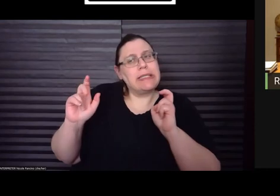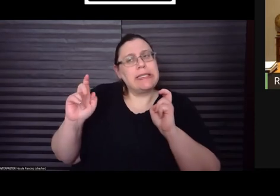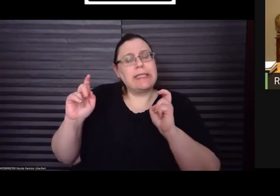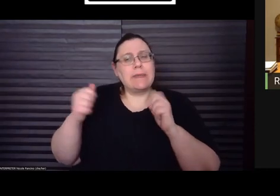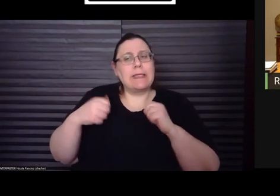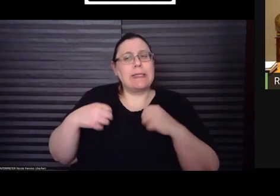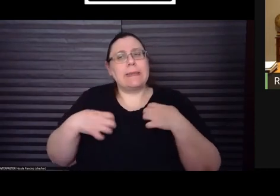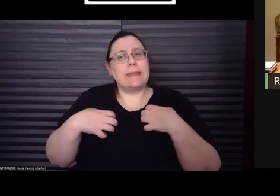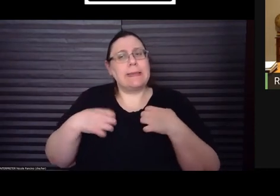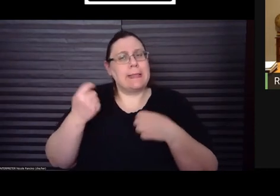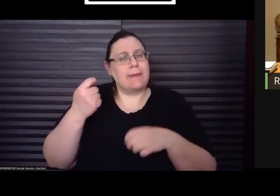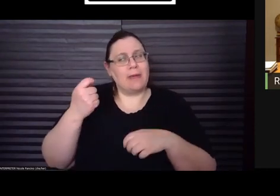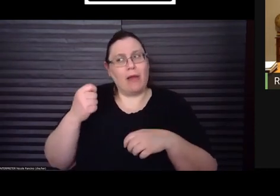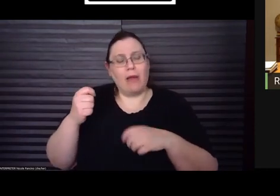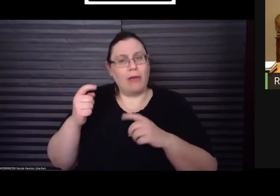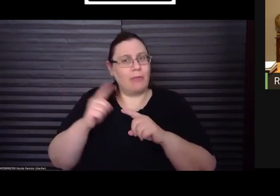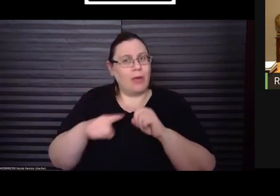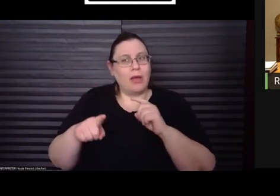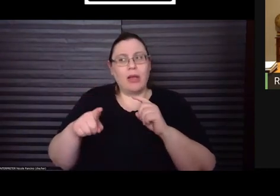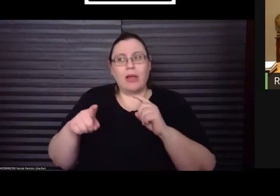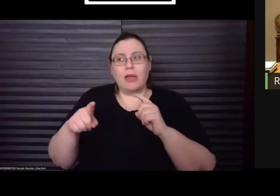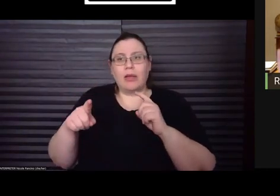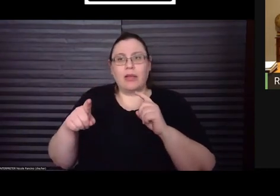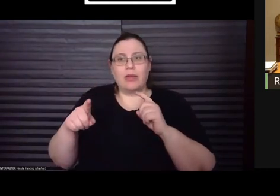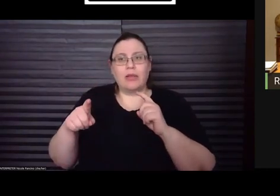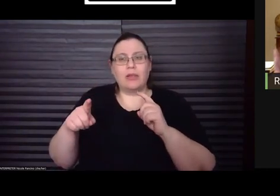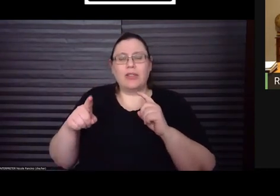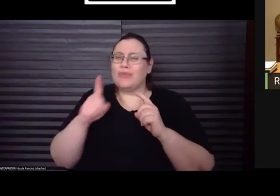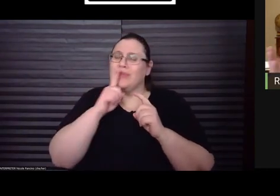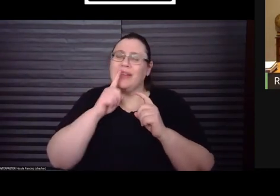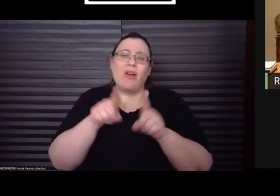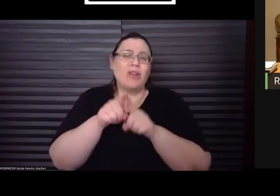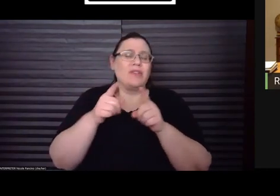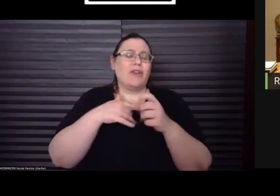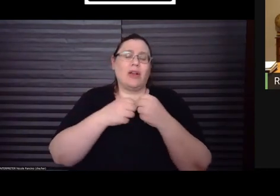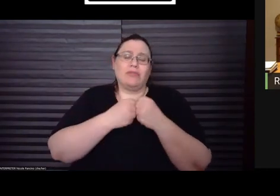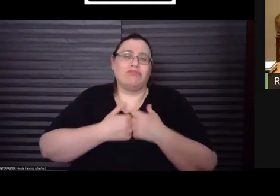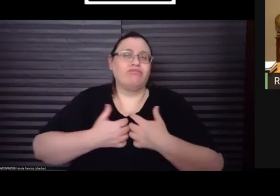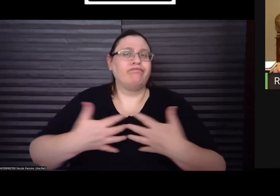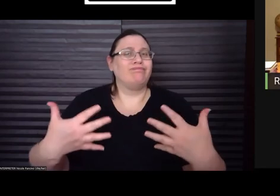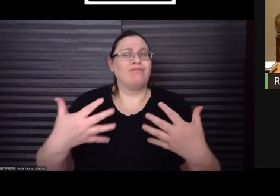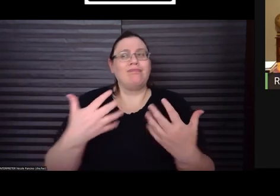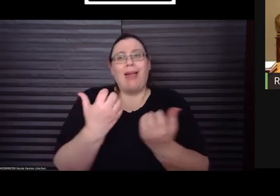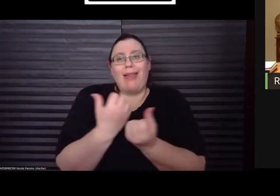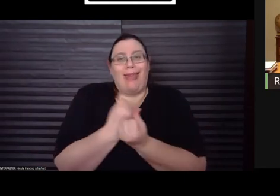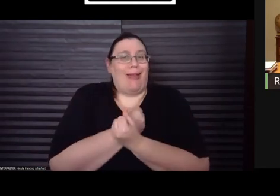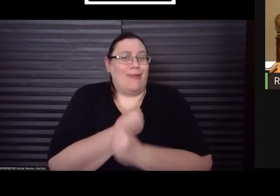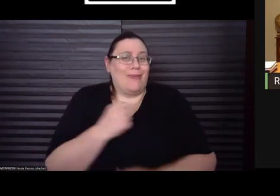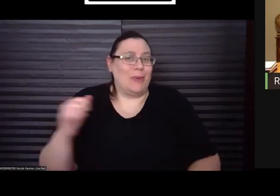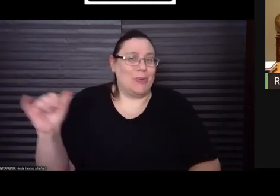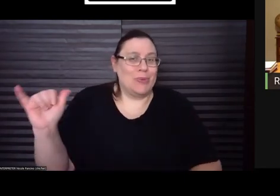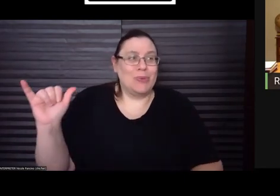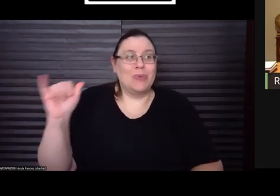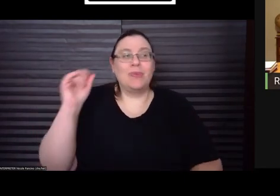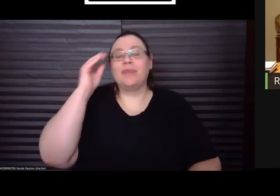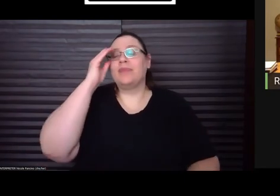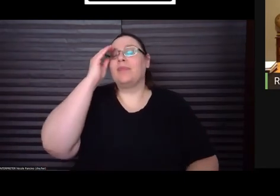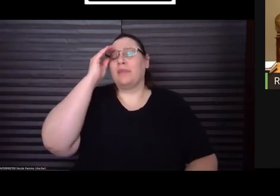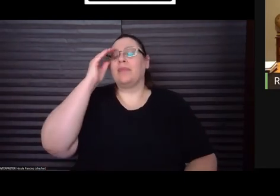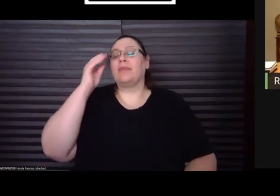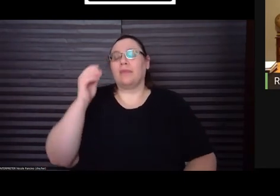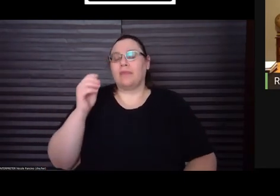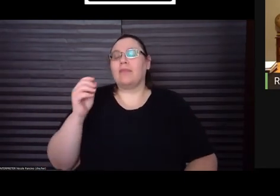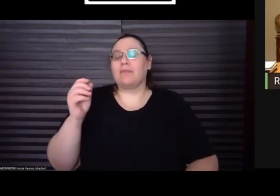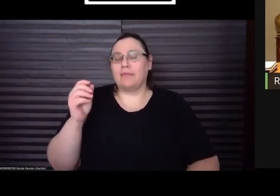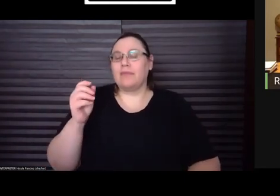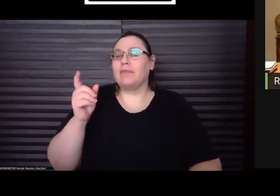slightly belligerent edge, but he's also really kind of expansive and, you know, sort of loving as well. Mm-hmm. So he